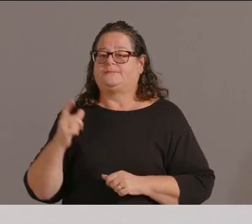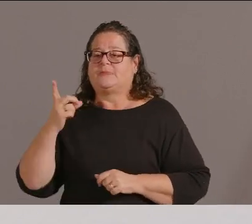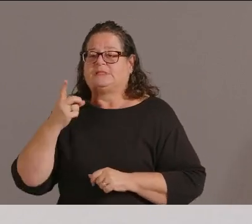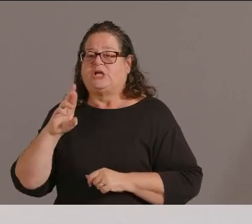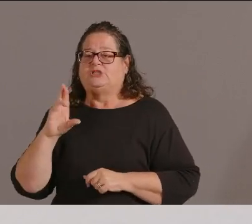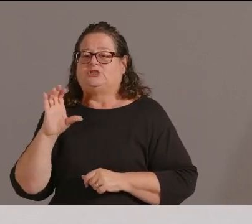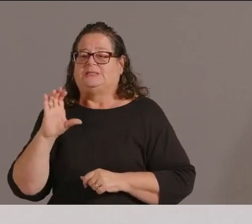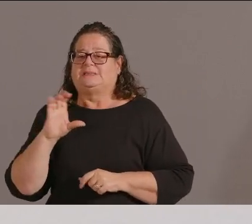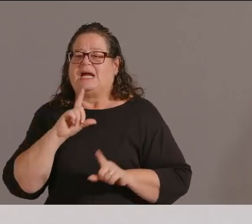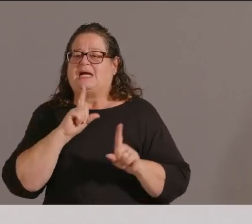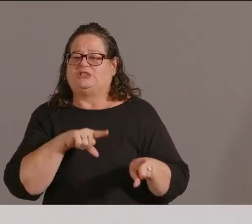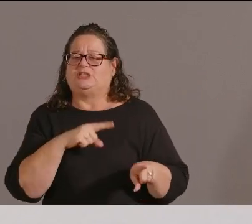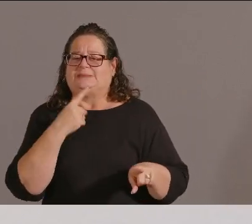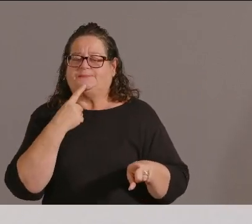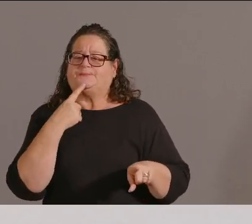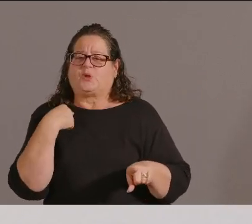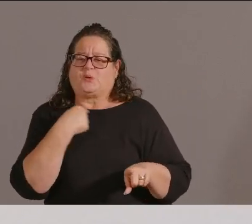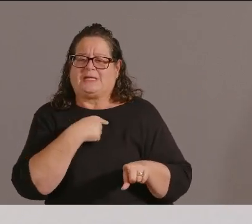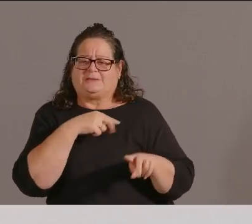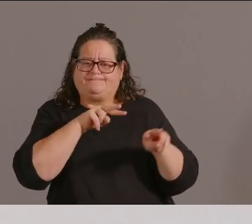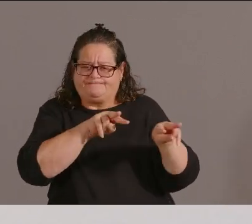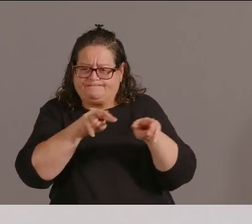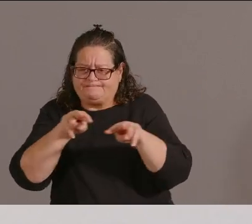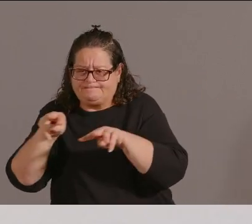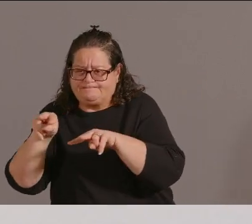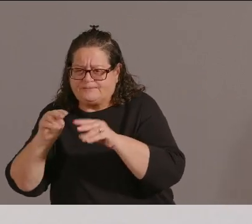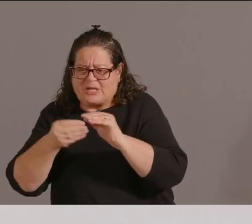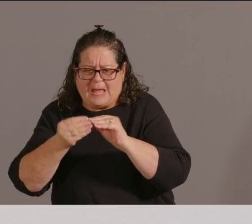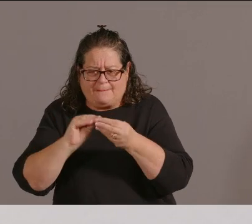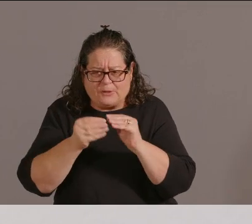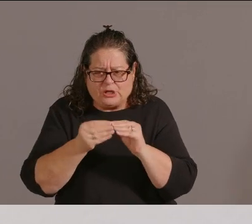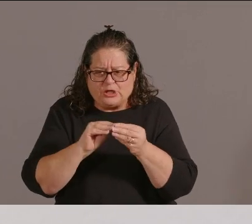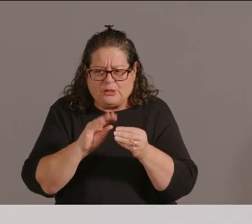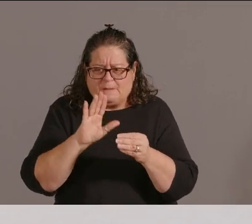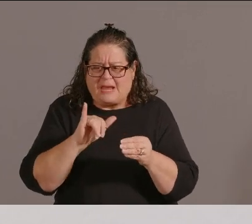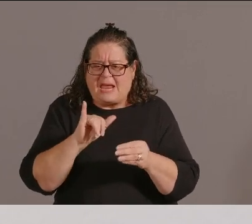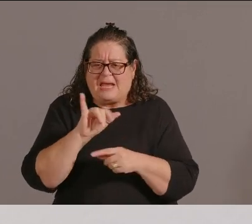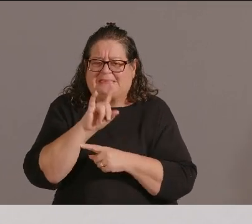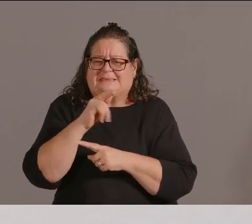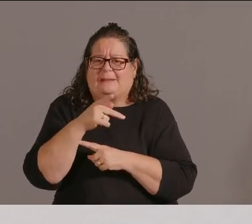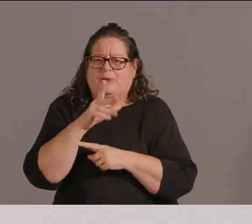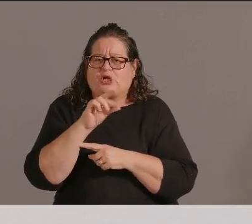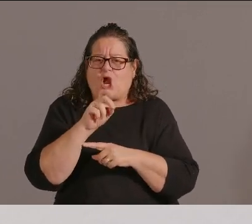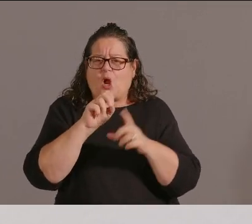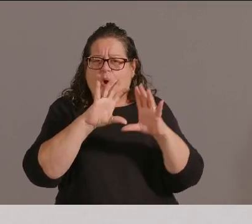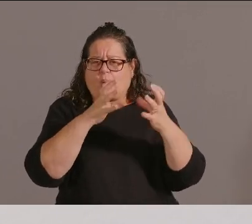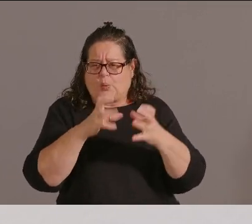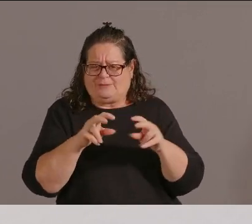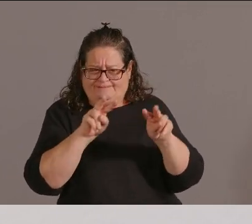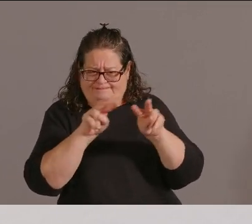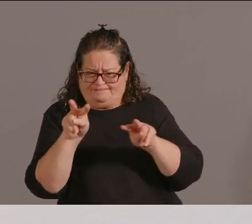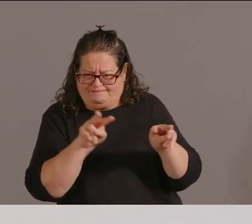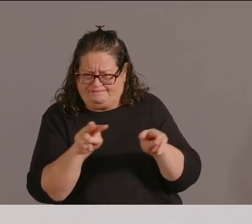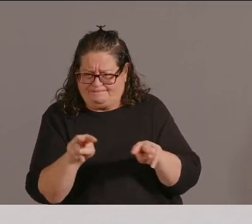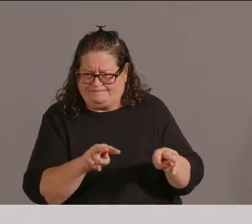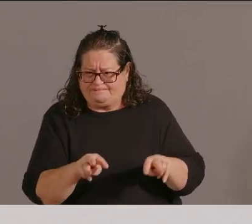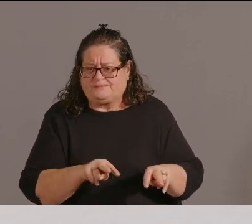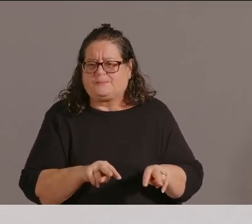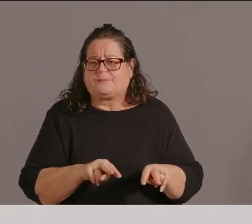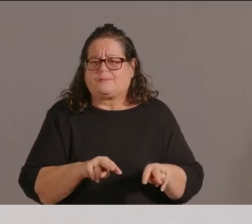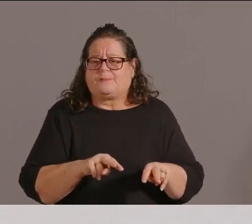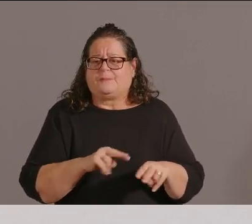our zip code based data as well as our case data. And so the next area that we are looking to move into with this